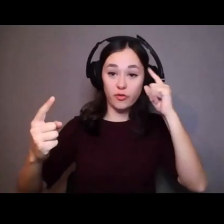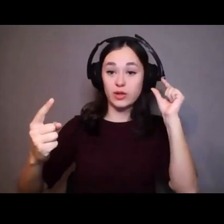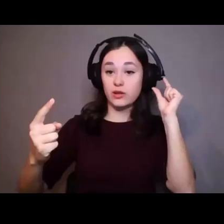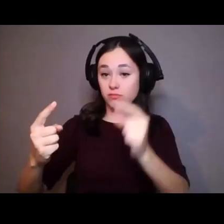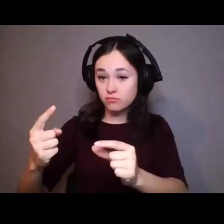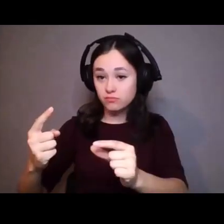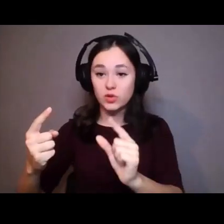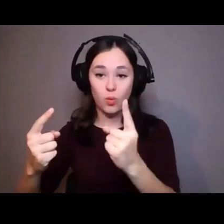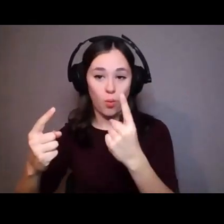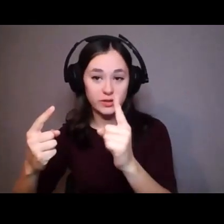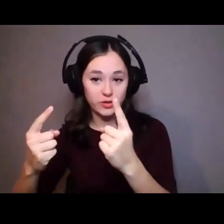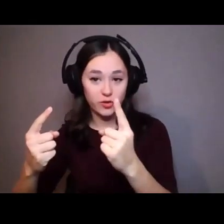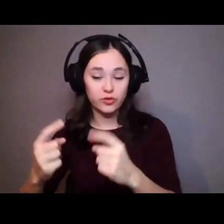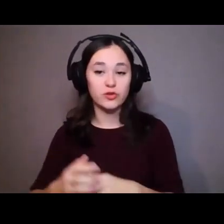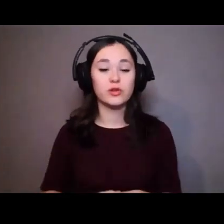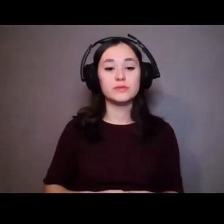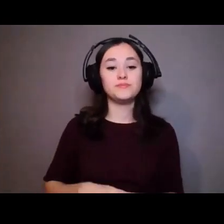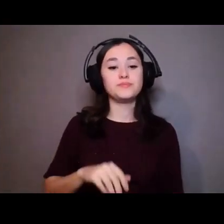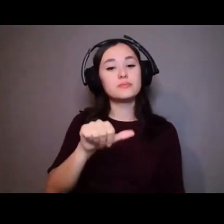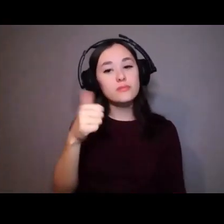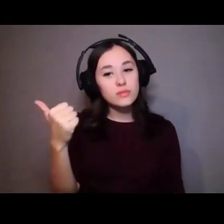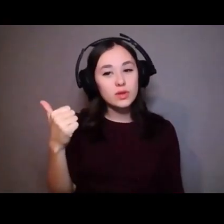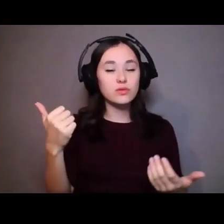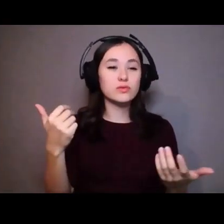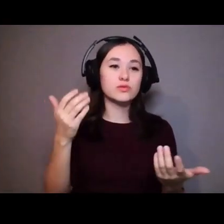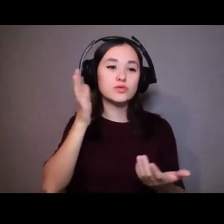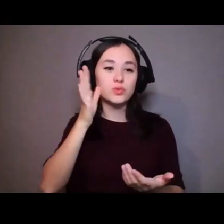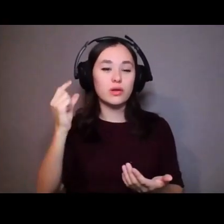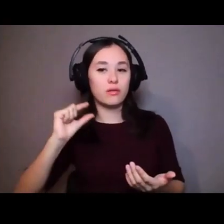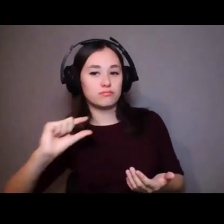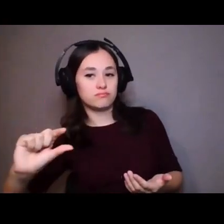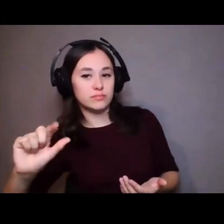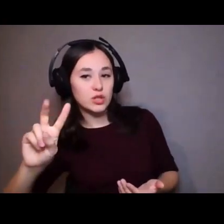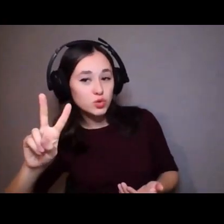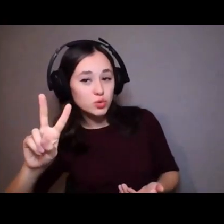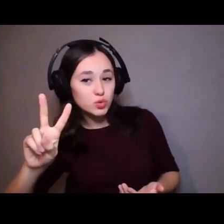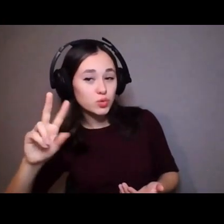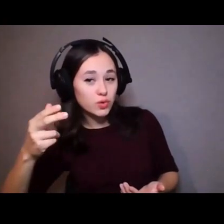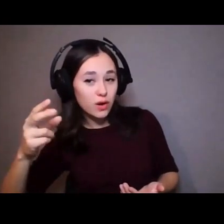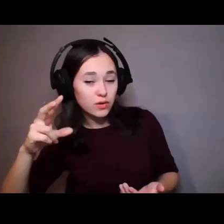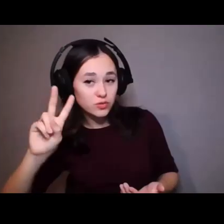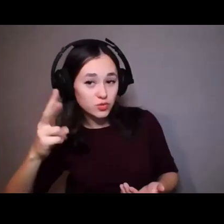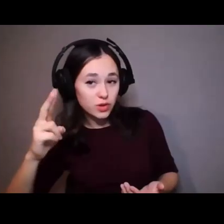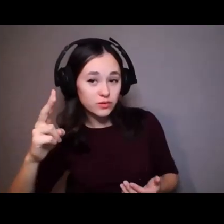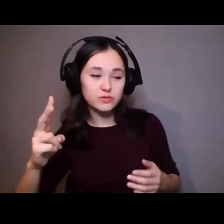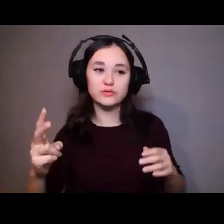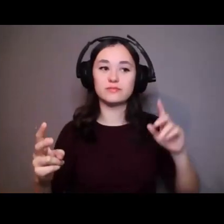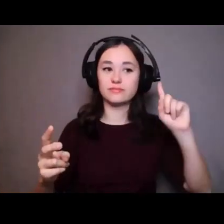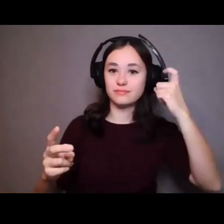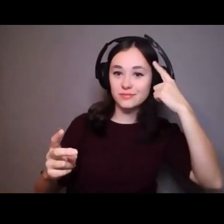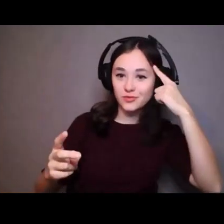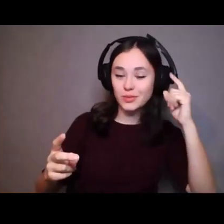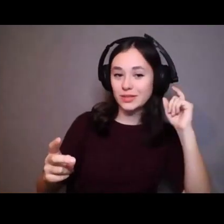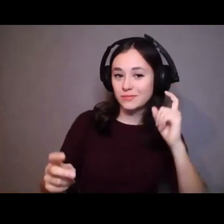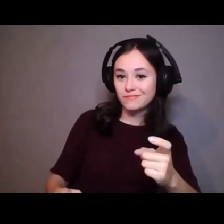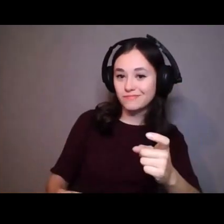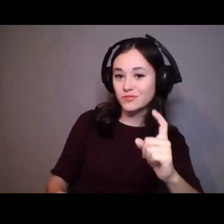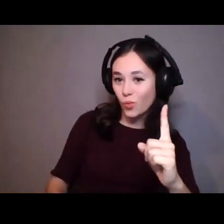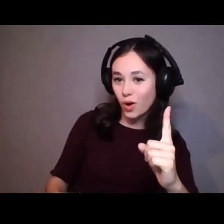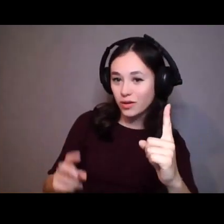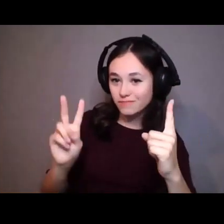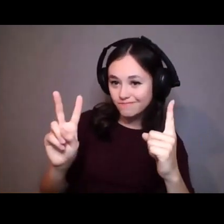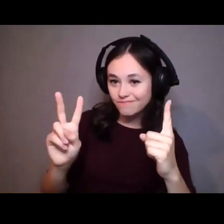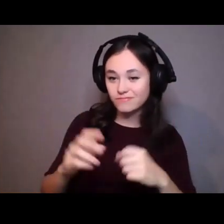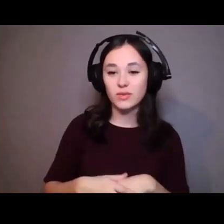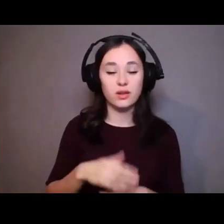benefit more from a 2-to-1 match or even more from the federal government. Colorado, for better,